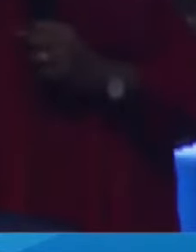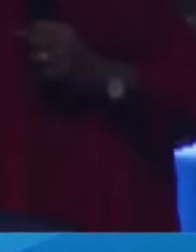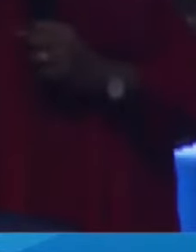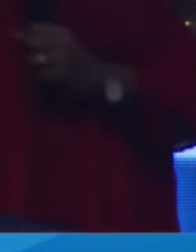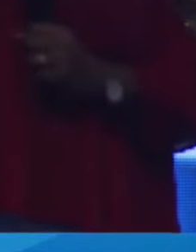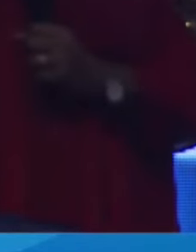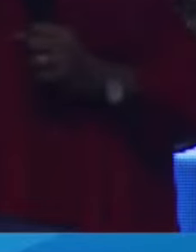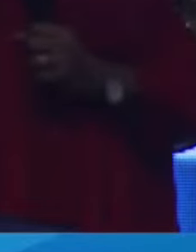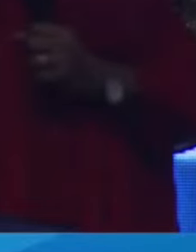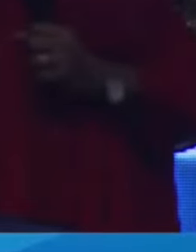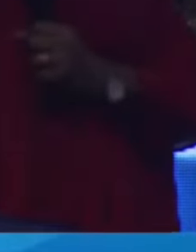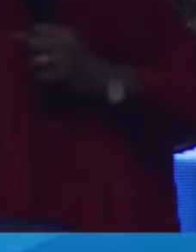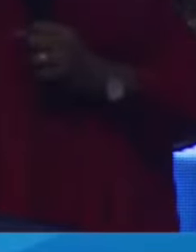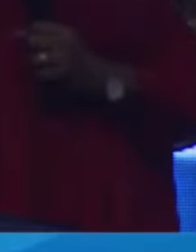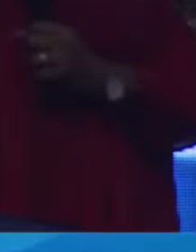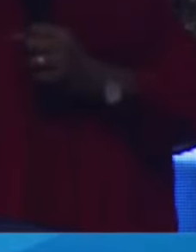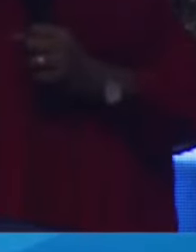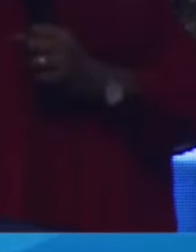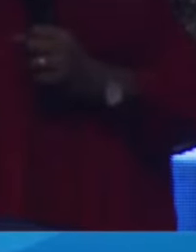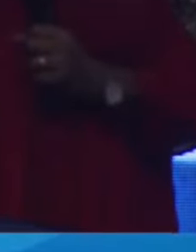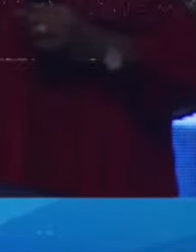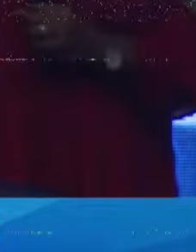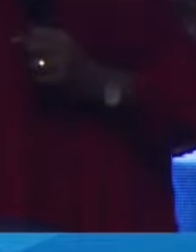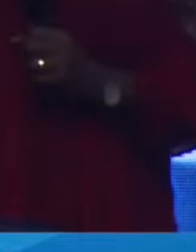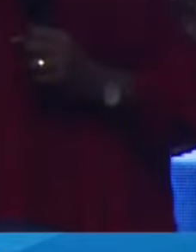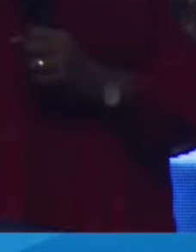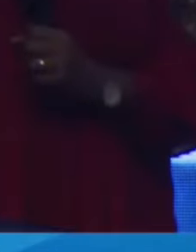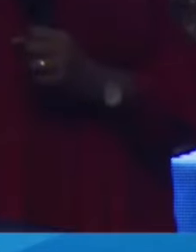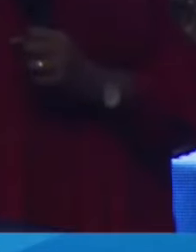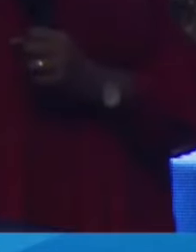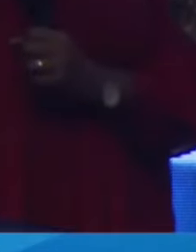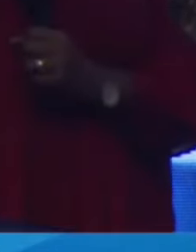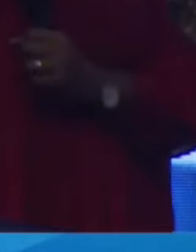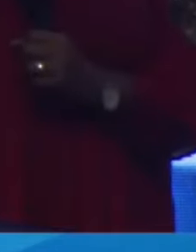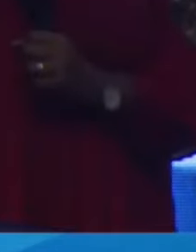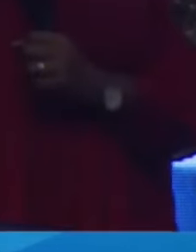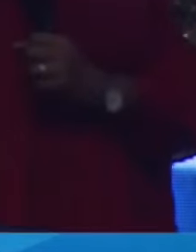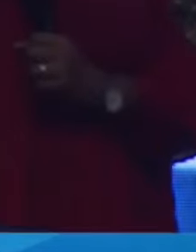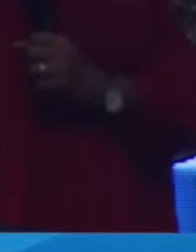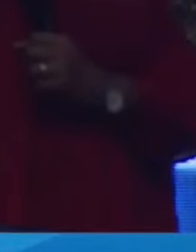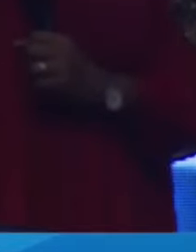of choice Mr Pres president of